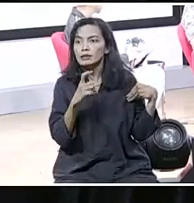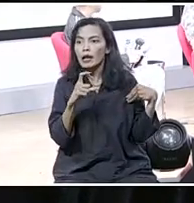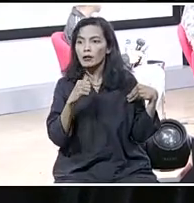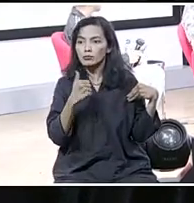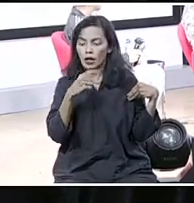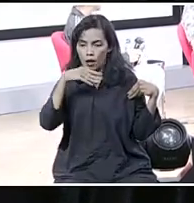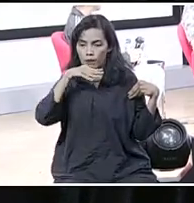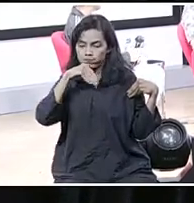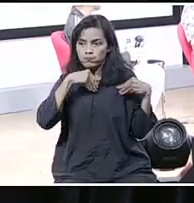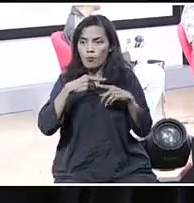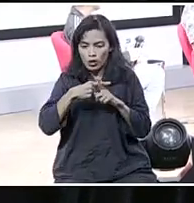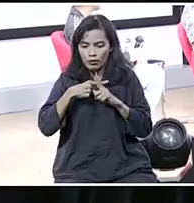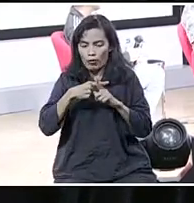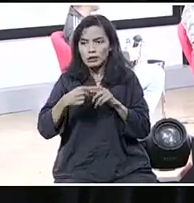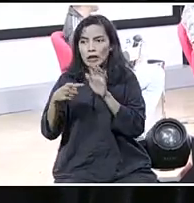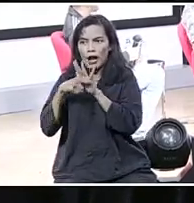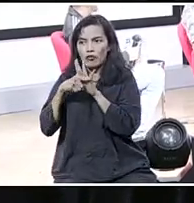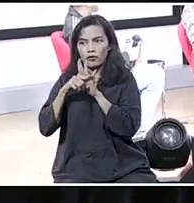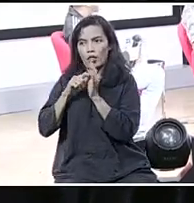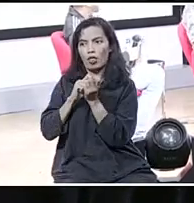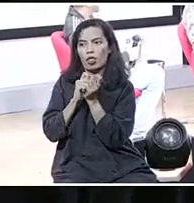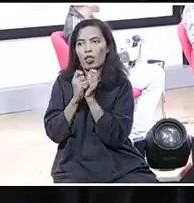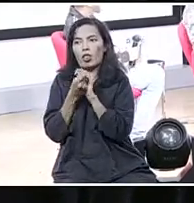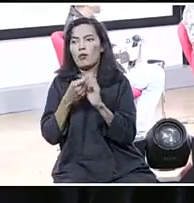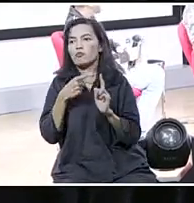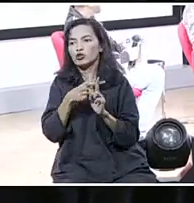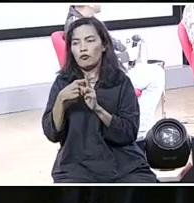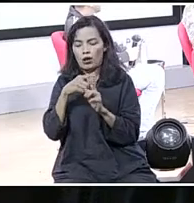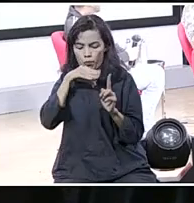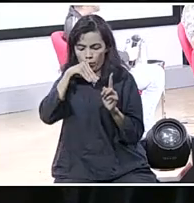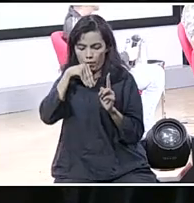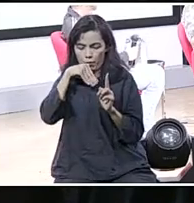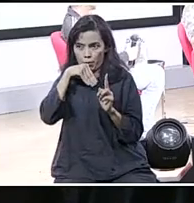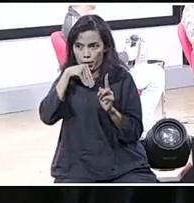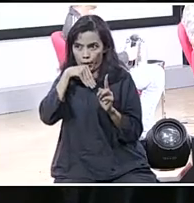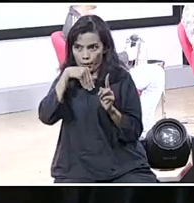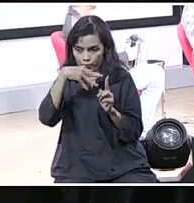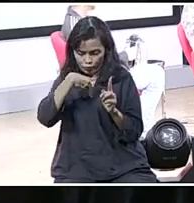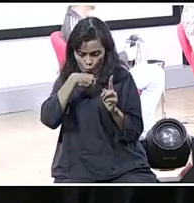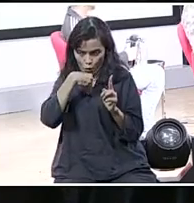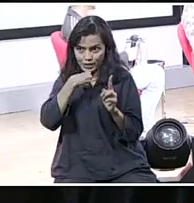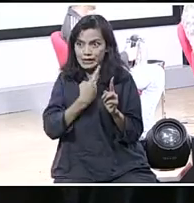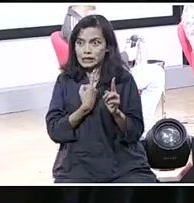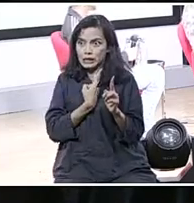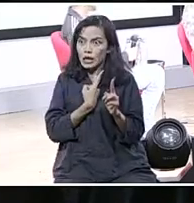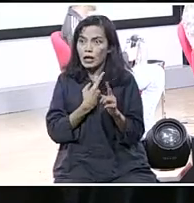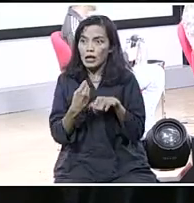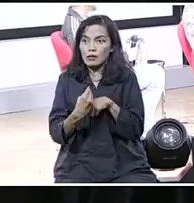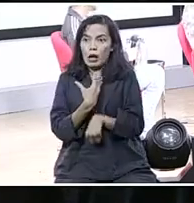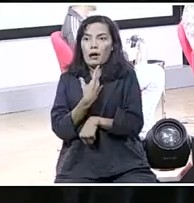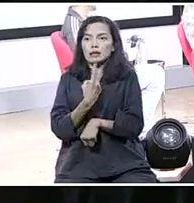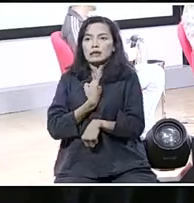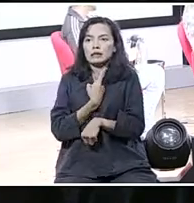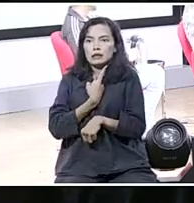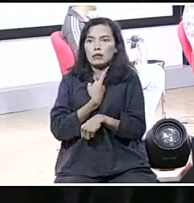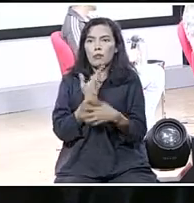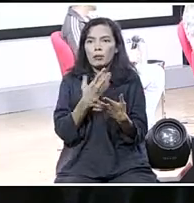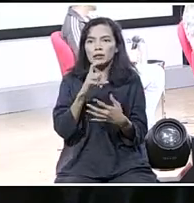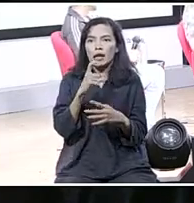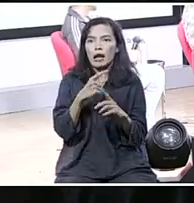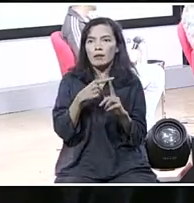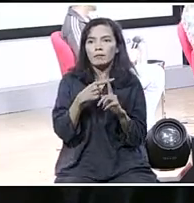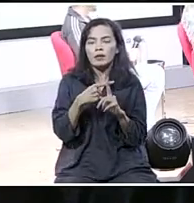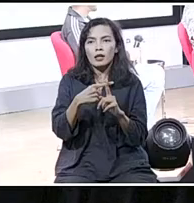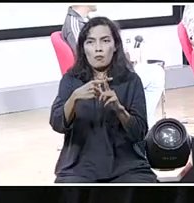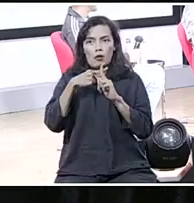to yourself more positive, because regardless of what you're saying, you're going to influence yourself, and trying to be a positive influence on